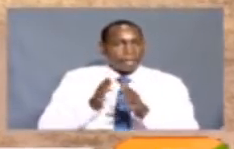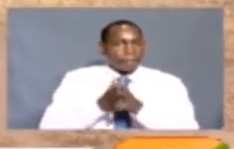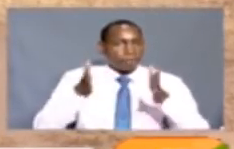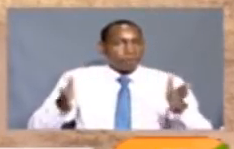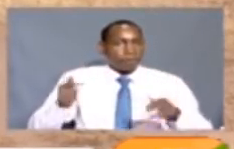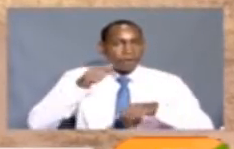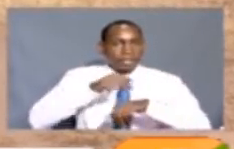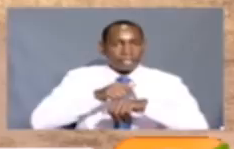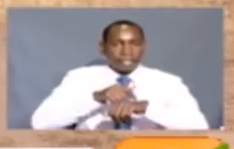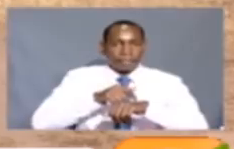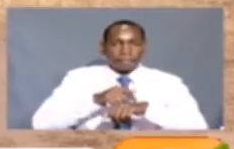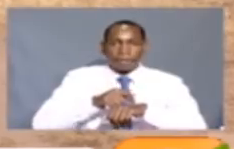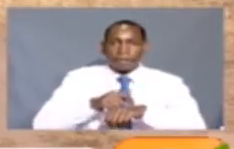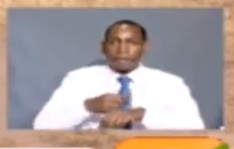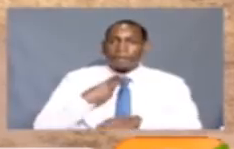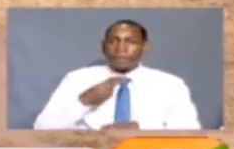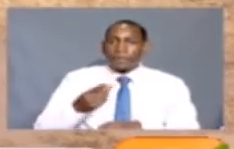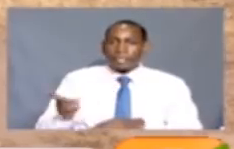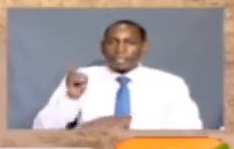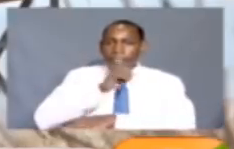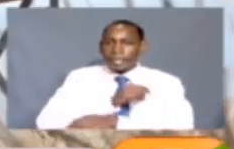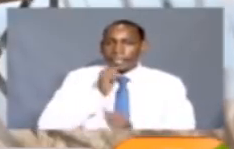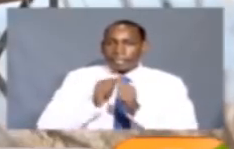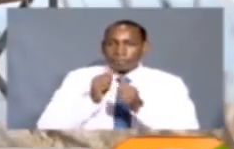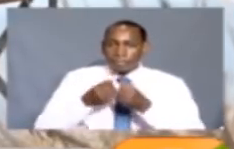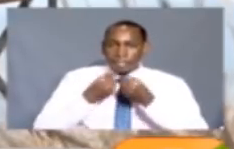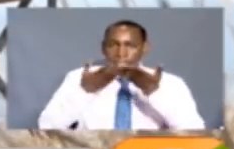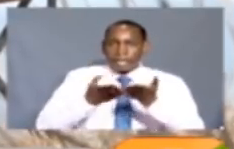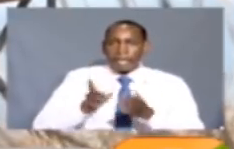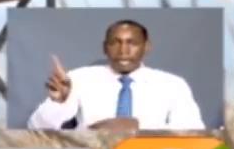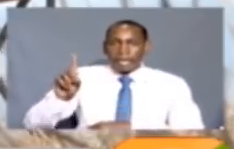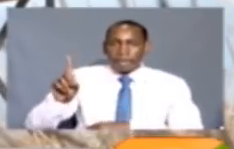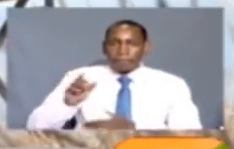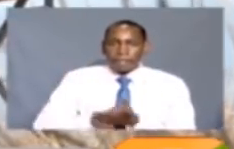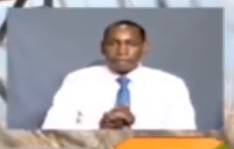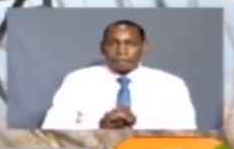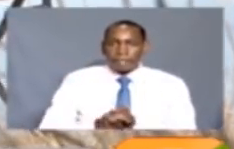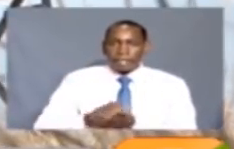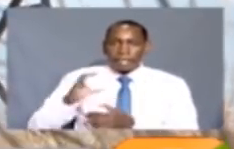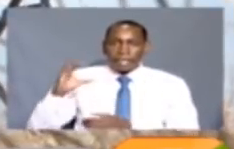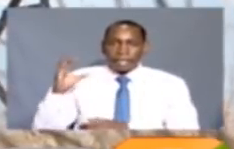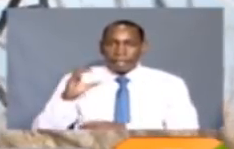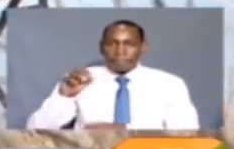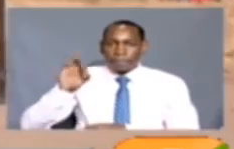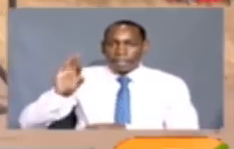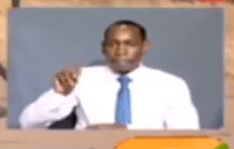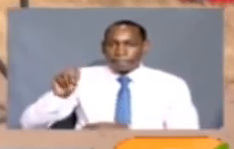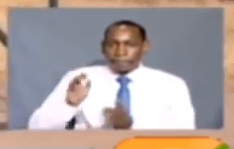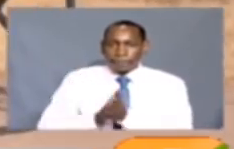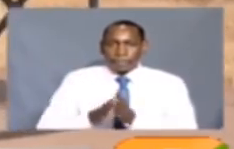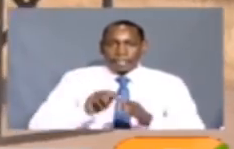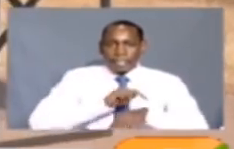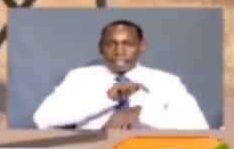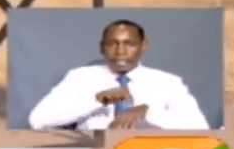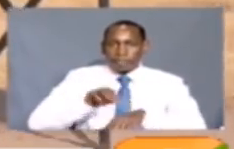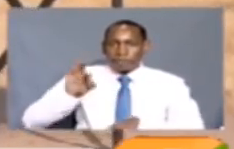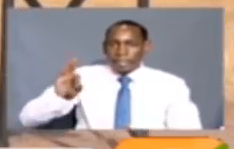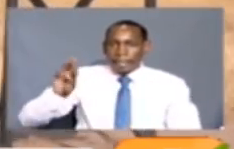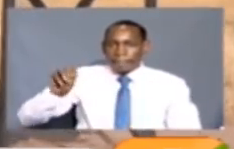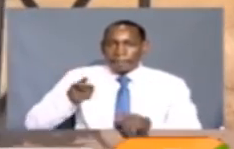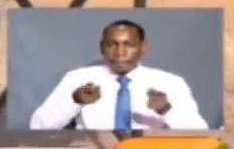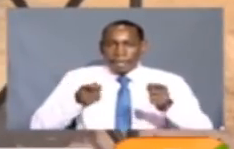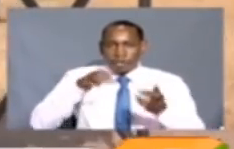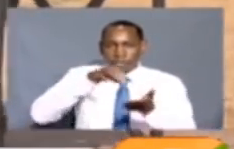he was the voice of daily sports updates on Nairobi's Capital FM and Nation FM radio